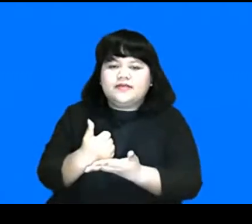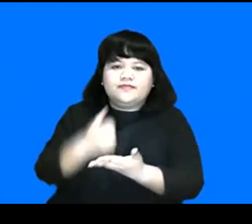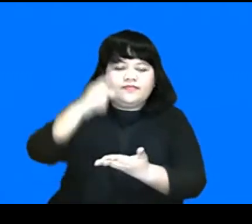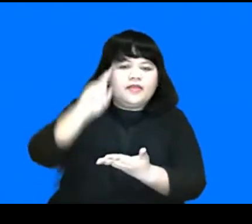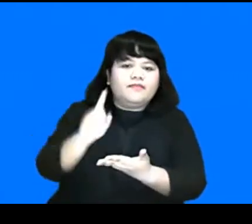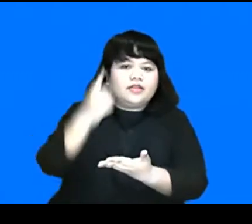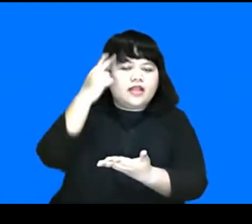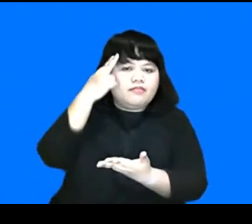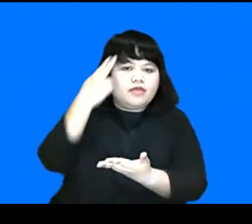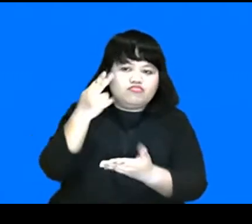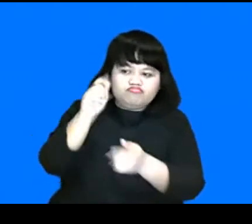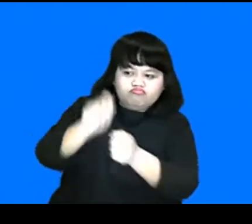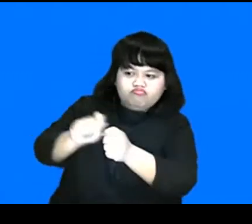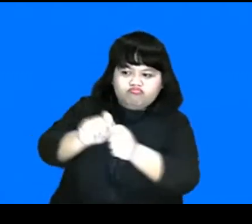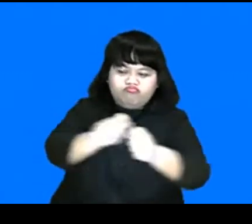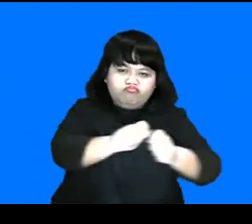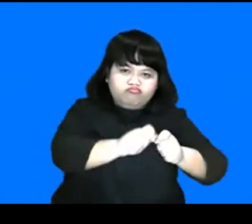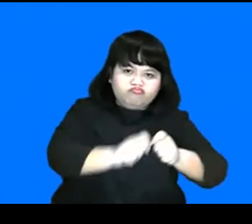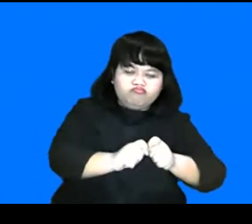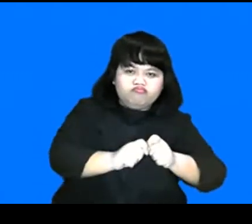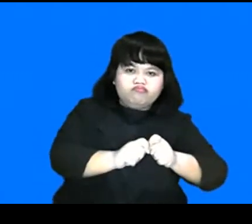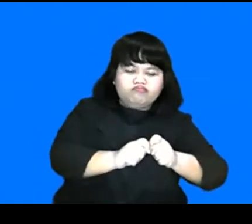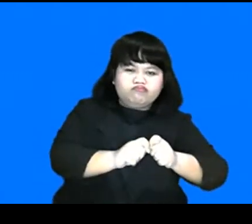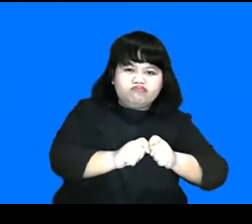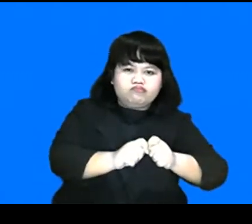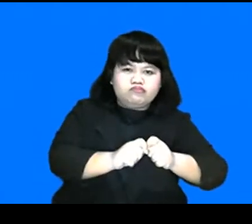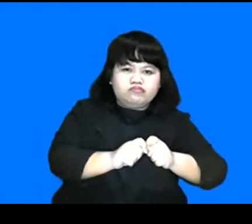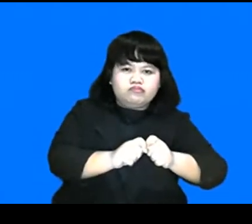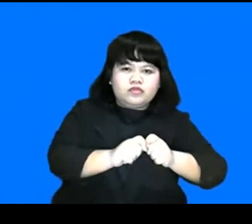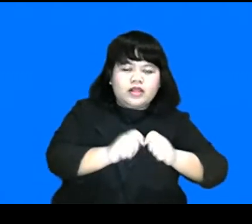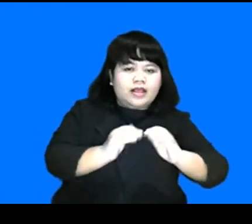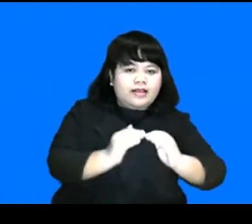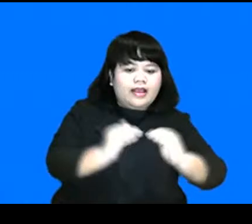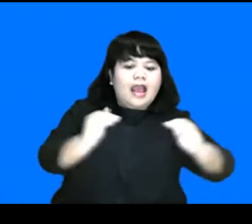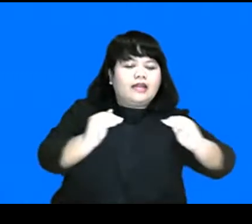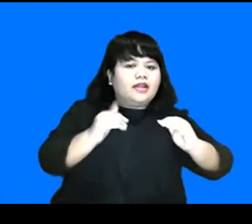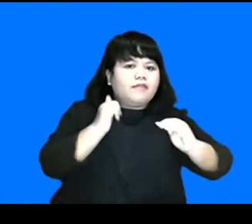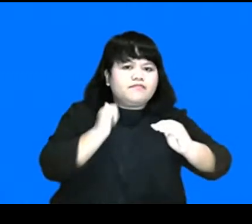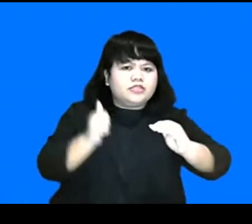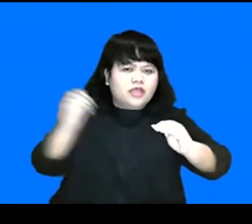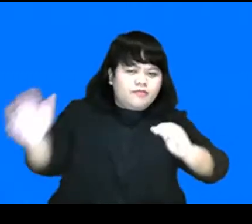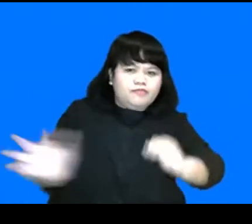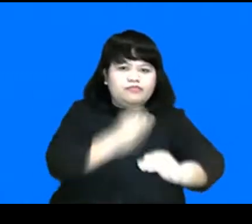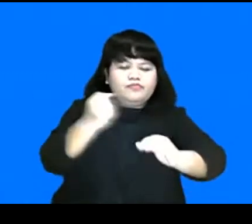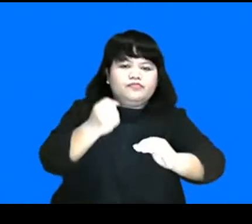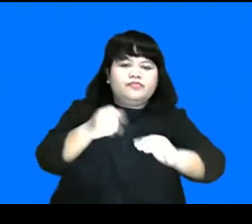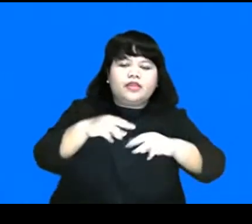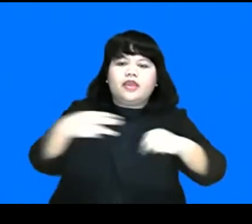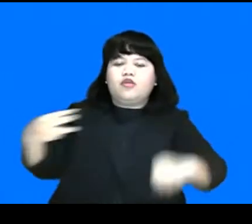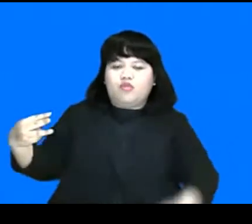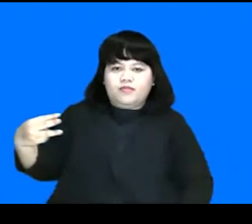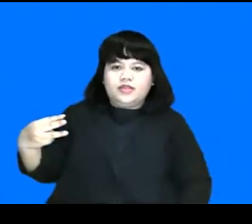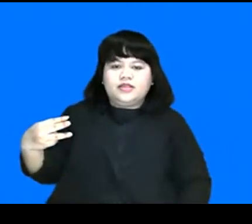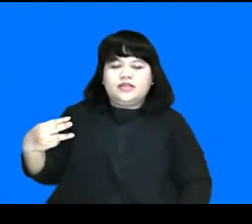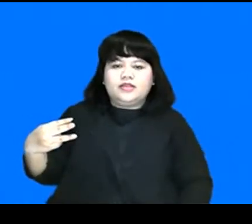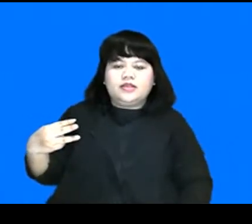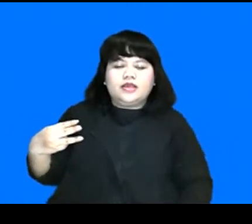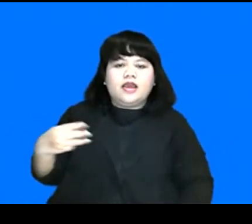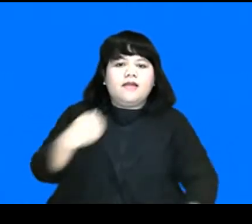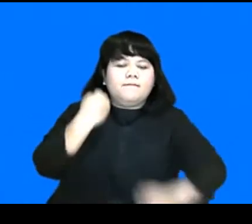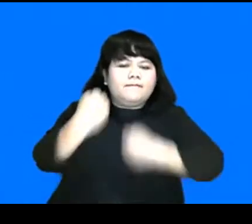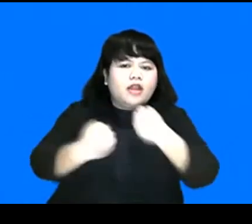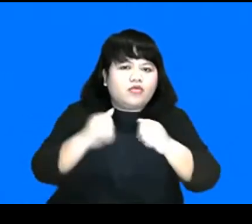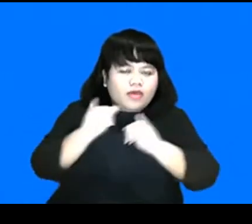and everyone talking about this. But we want to create it in the way that at the same time create social equity, you